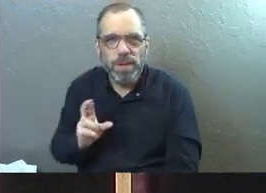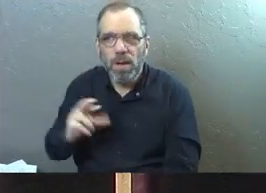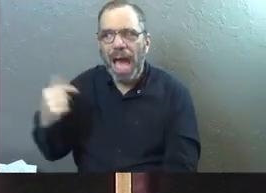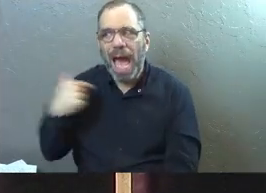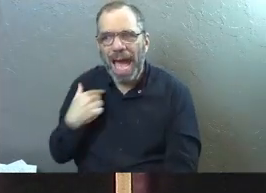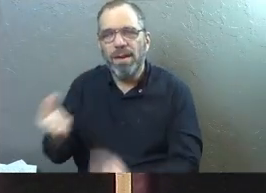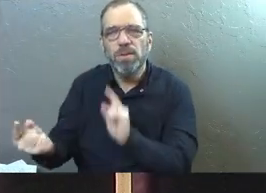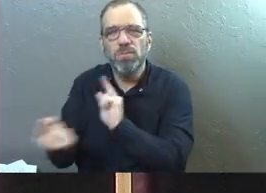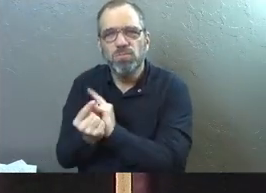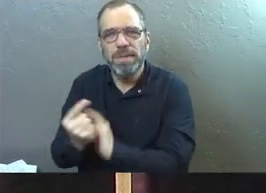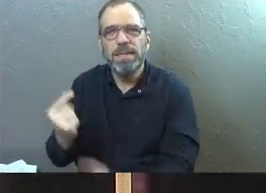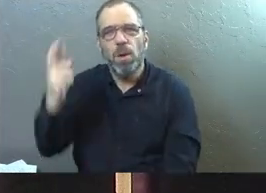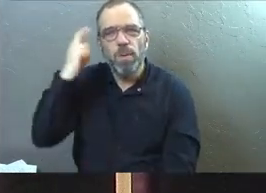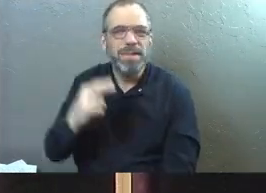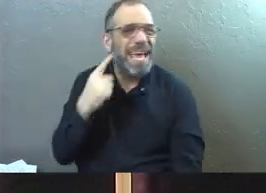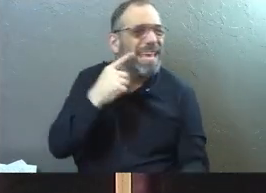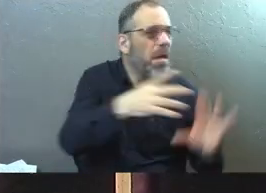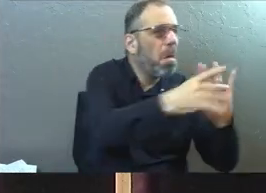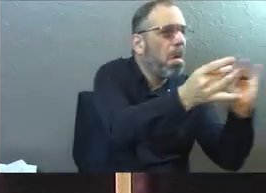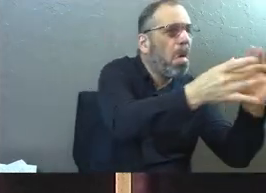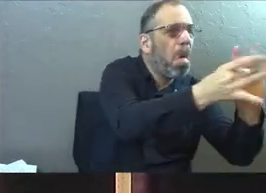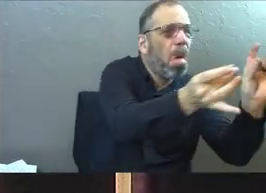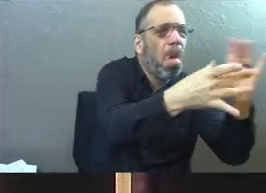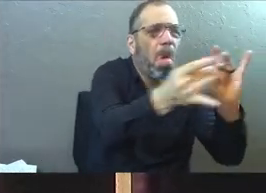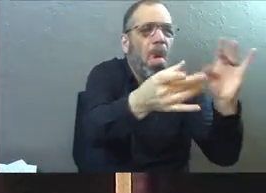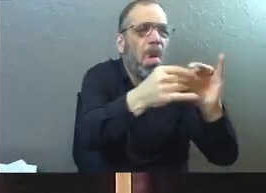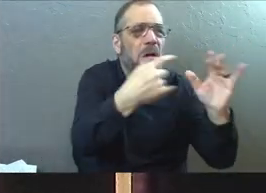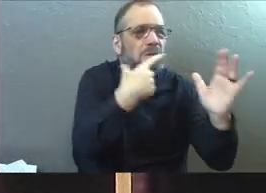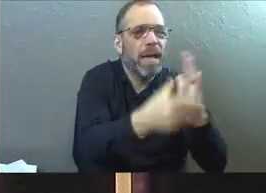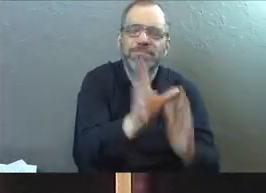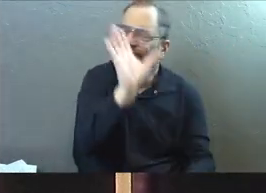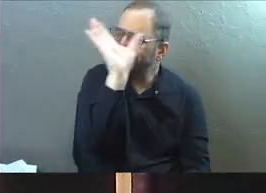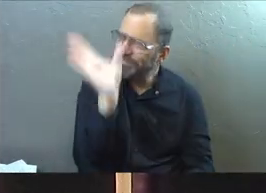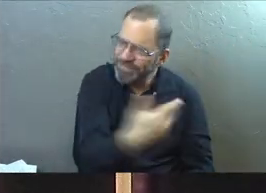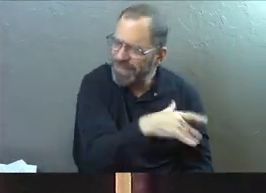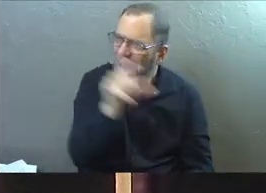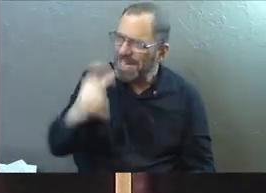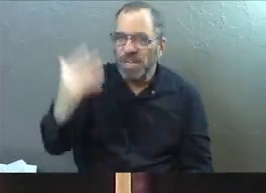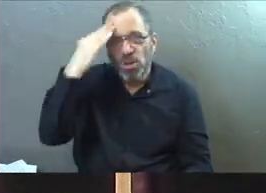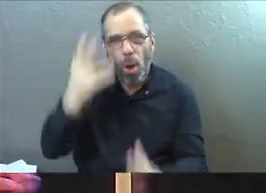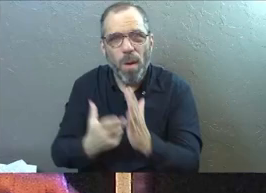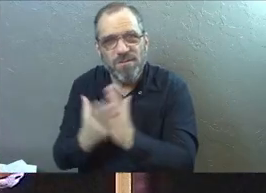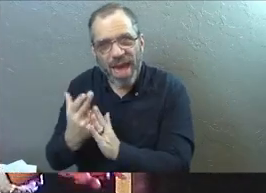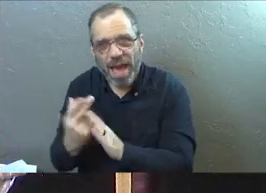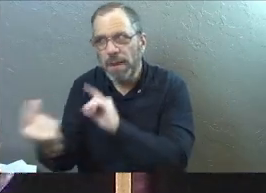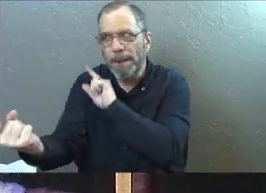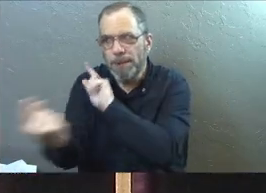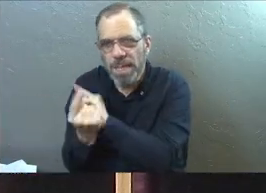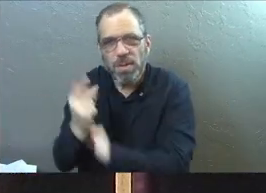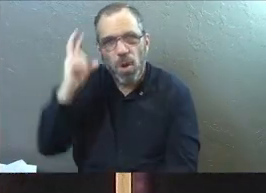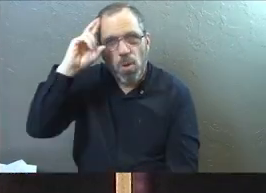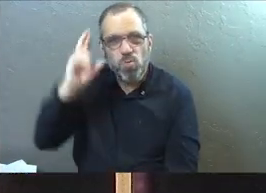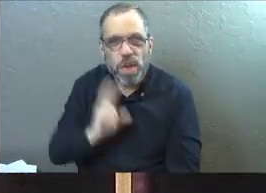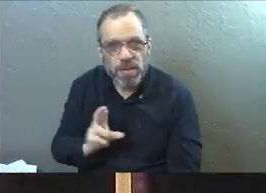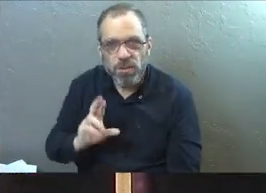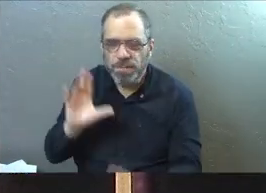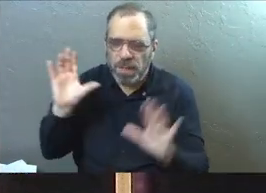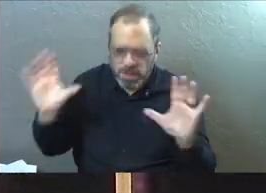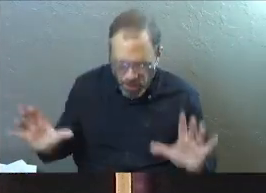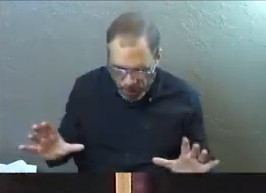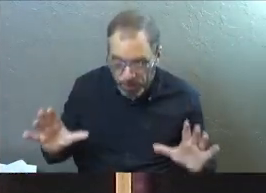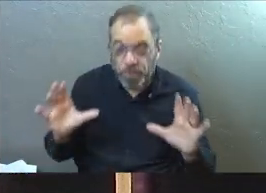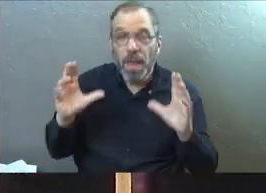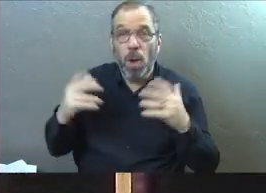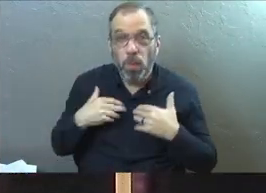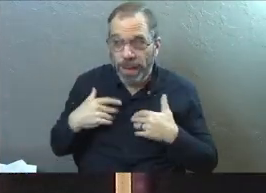I got to get to know Rachel. I don't need to just hear what other people say and they state as fact. I need to know what the facts are on myself and I need to go and see for myself. And so